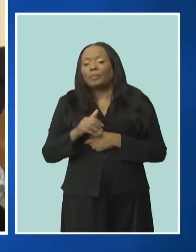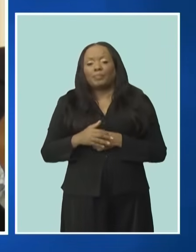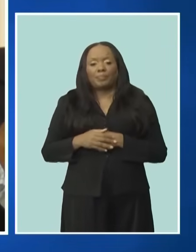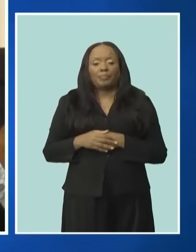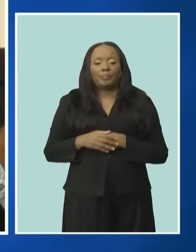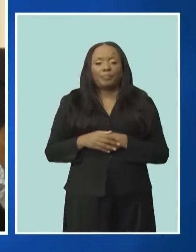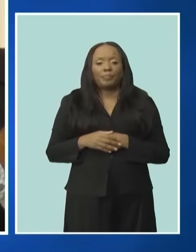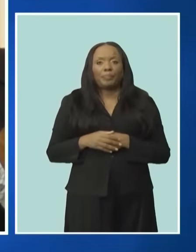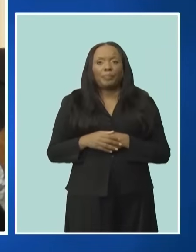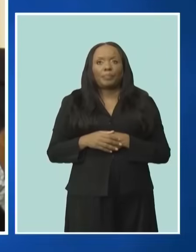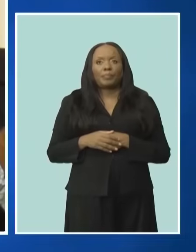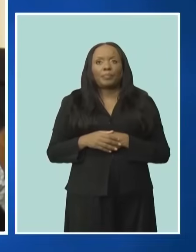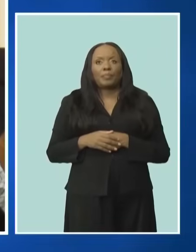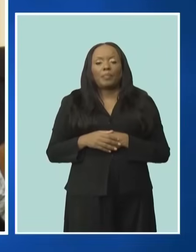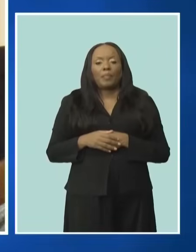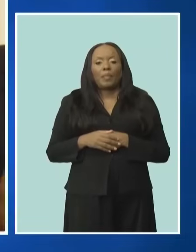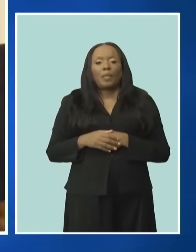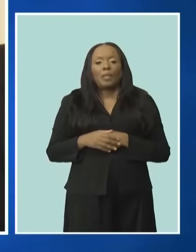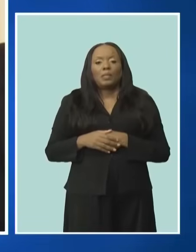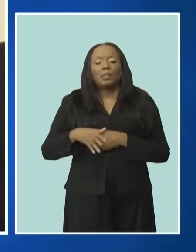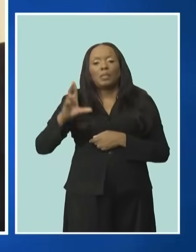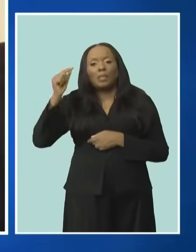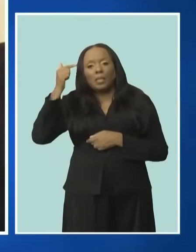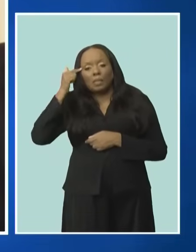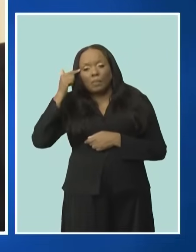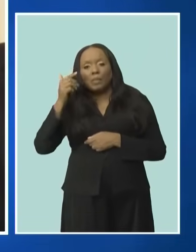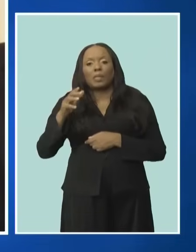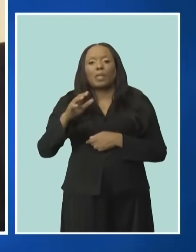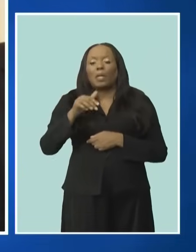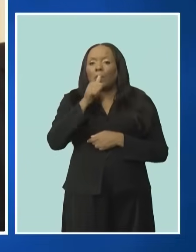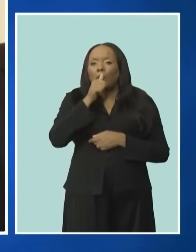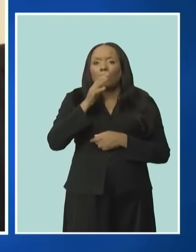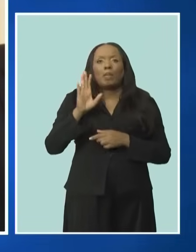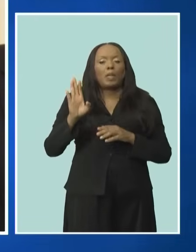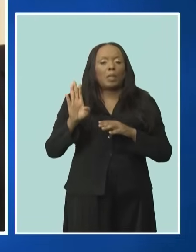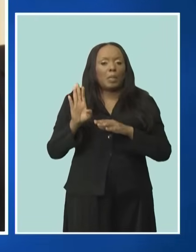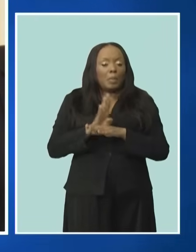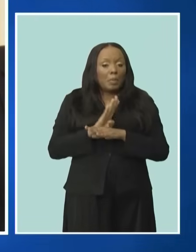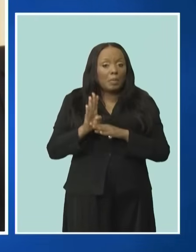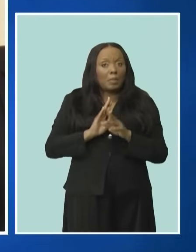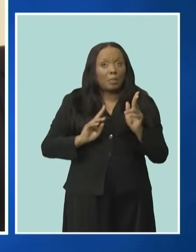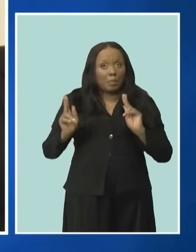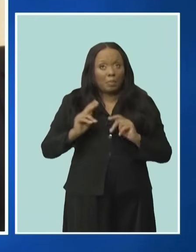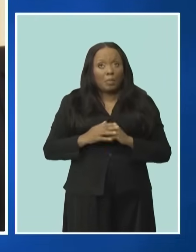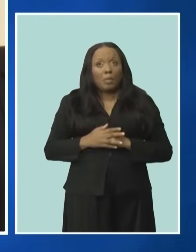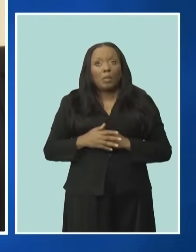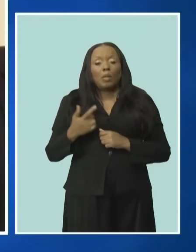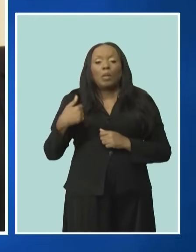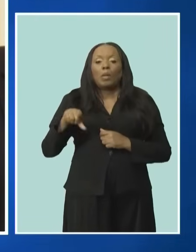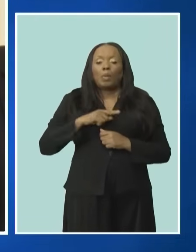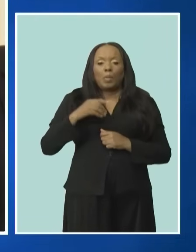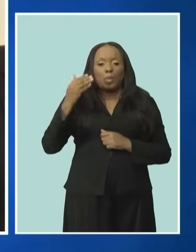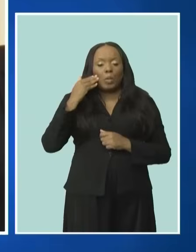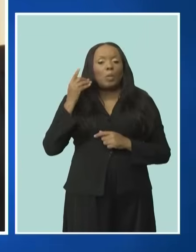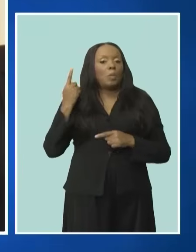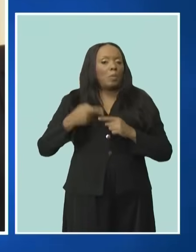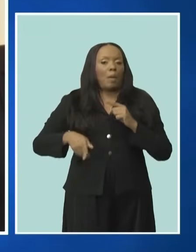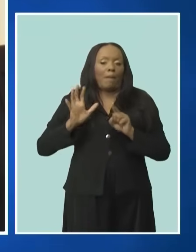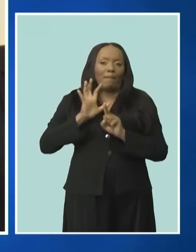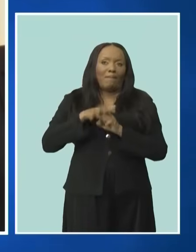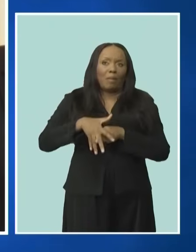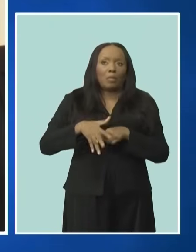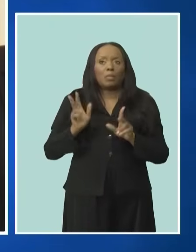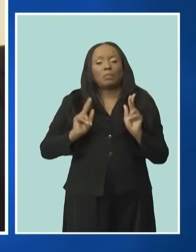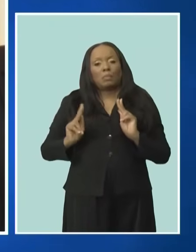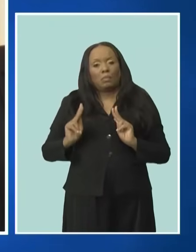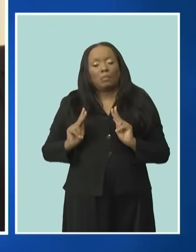be subjecting both public and private sector persons. We accept that persons cannot be forced in certain circumstances to do it,